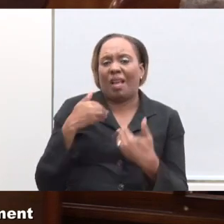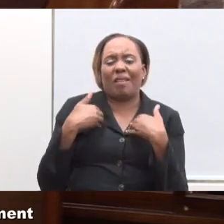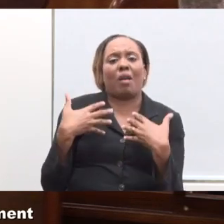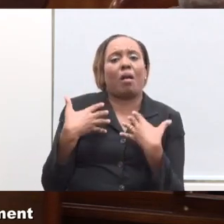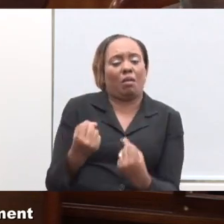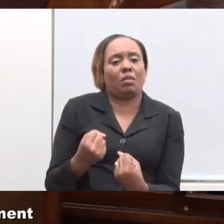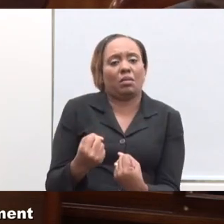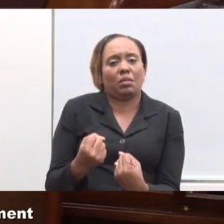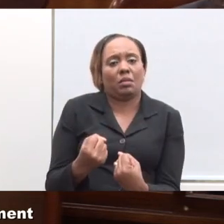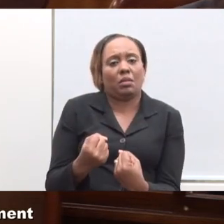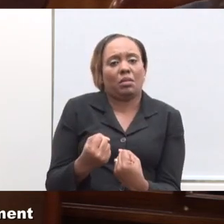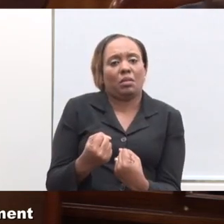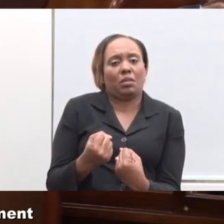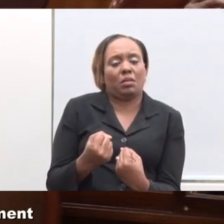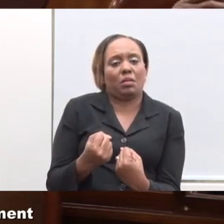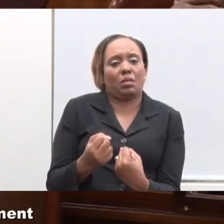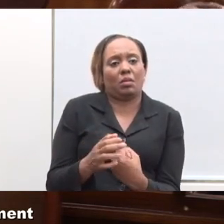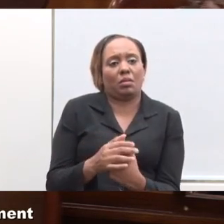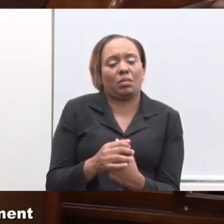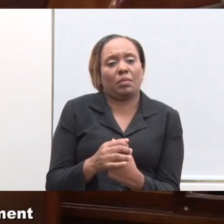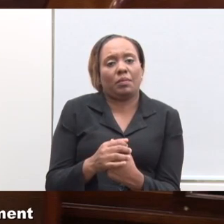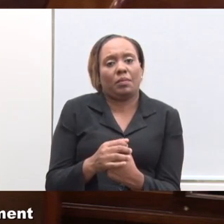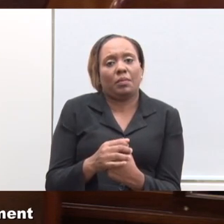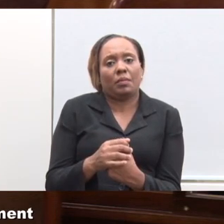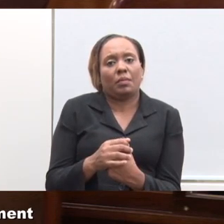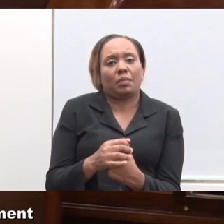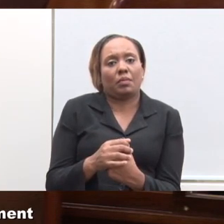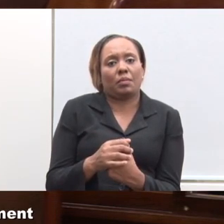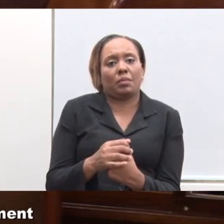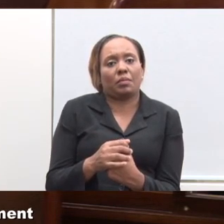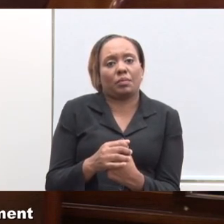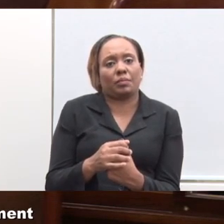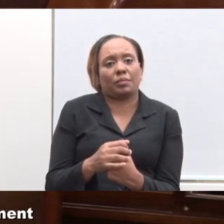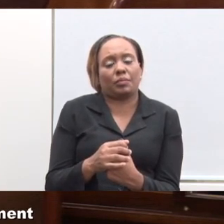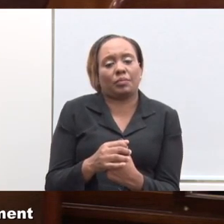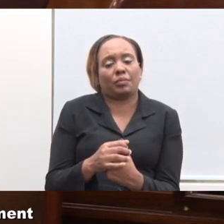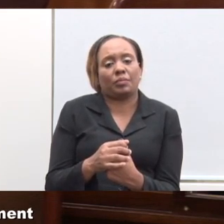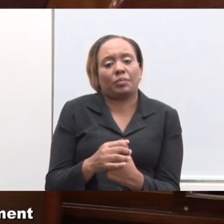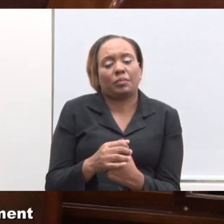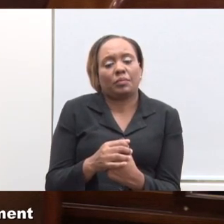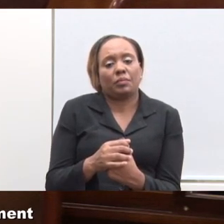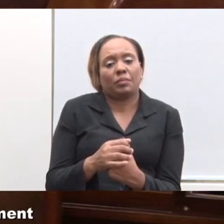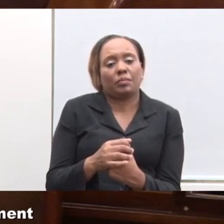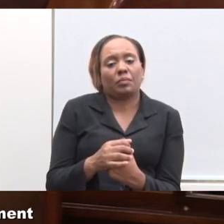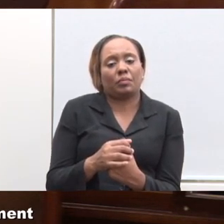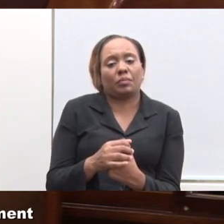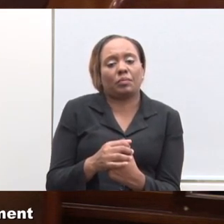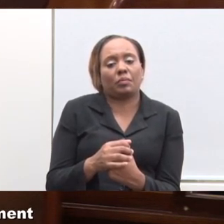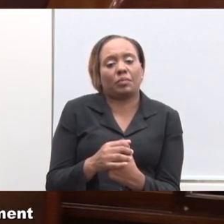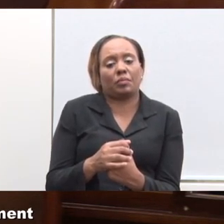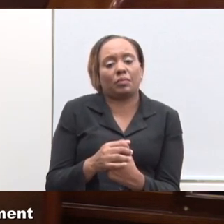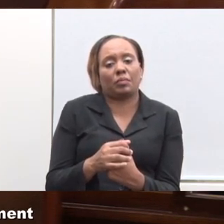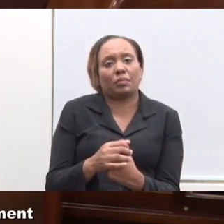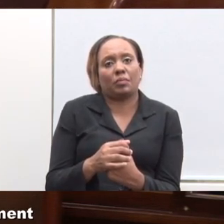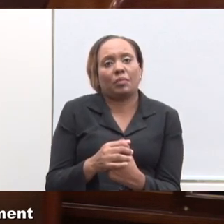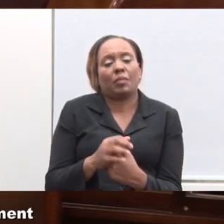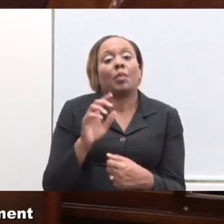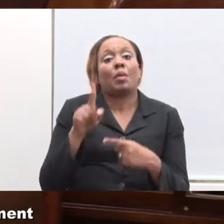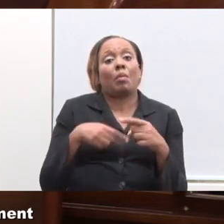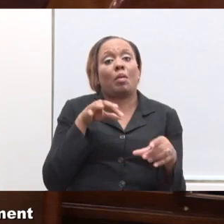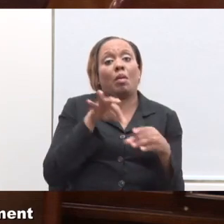them as far away from where they were when they made that judgment to vote for